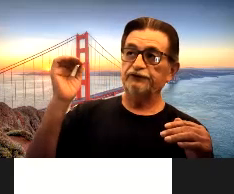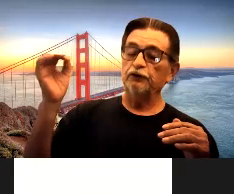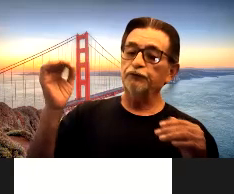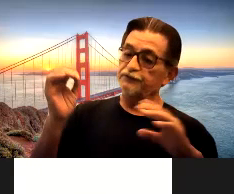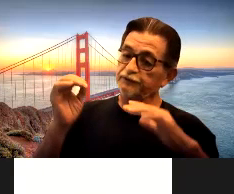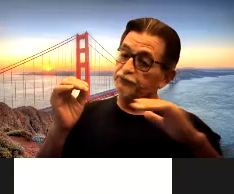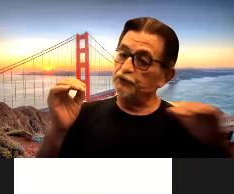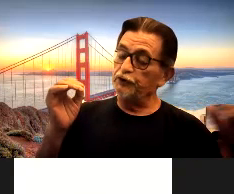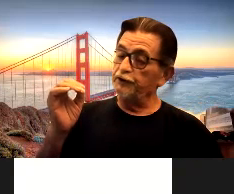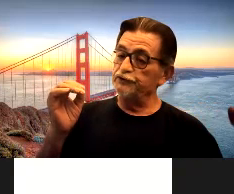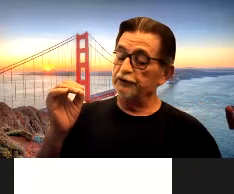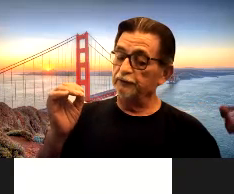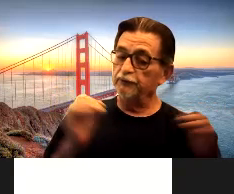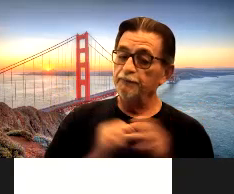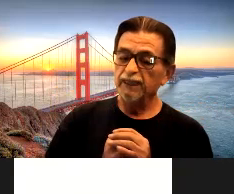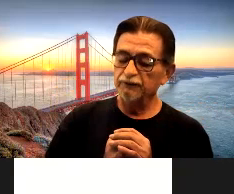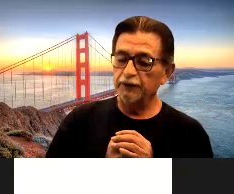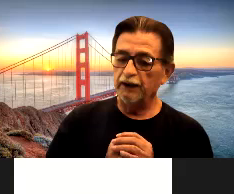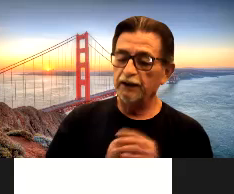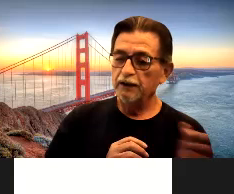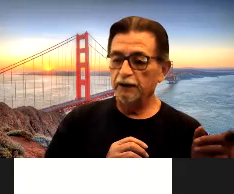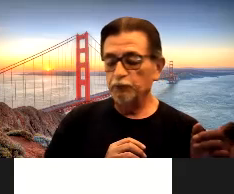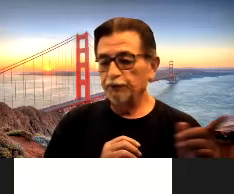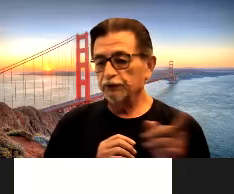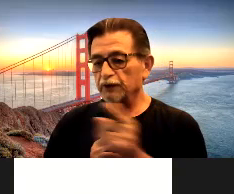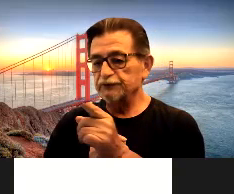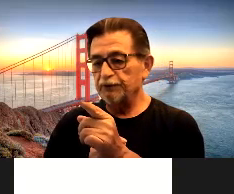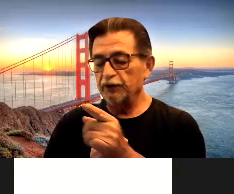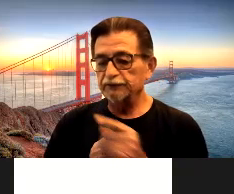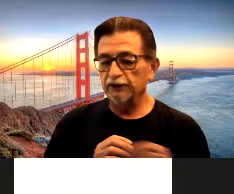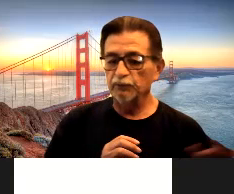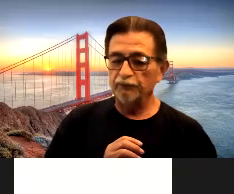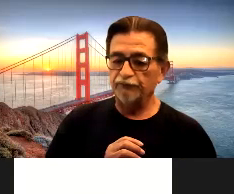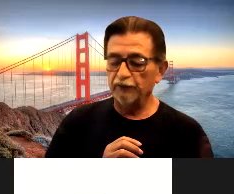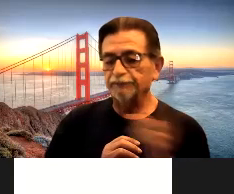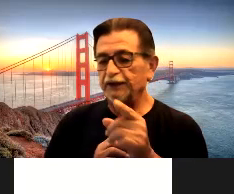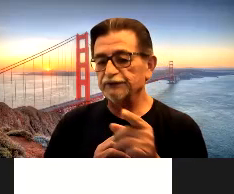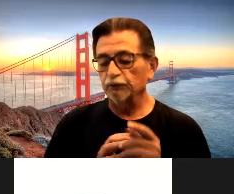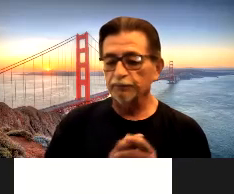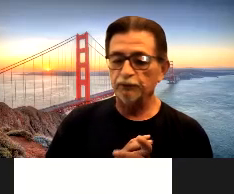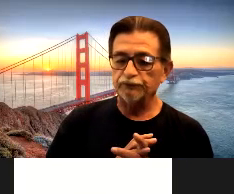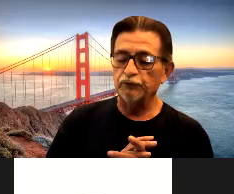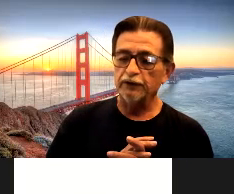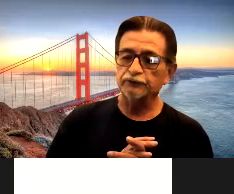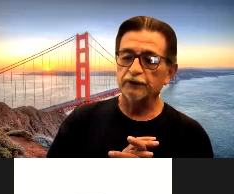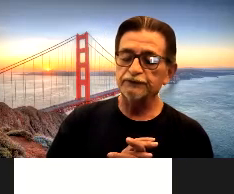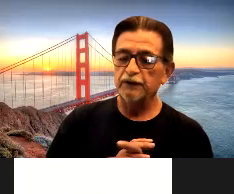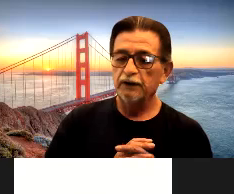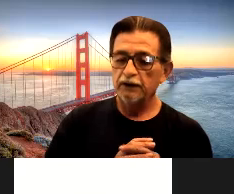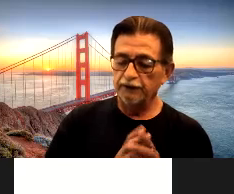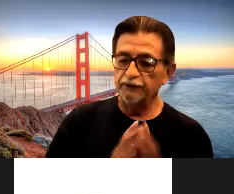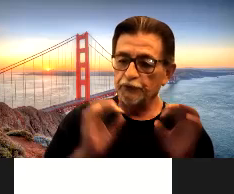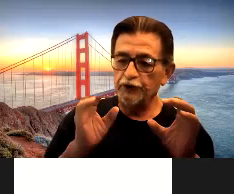that sulfur is in the third energy level, okay? And moving across the periodic table, we fill up the s orbit with 2